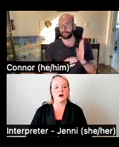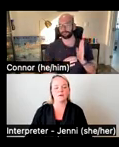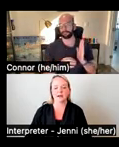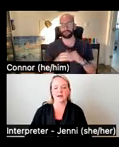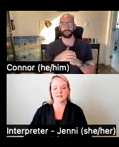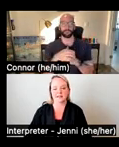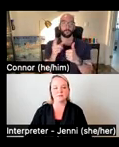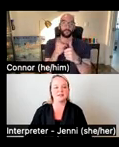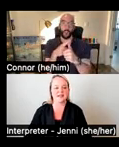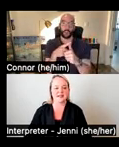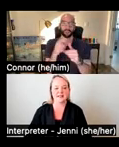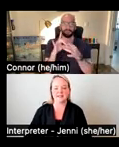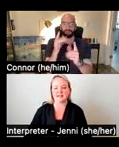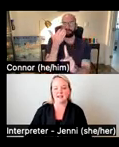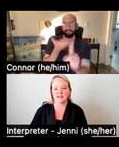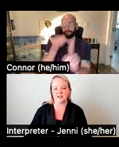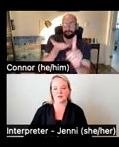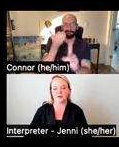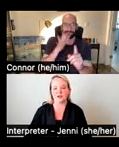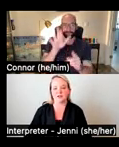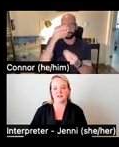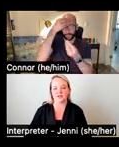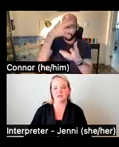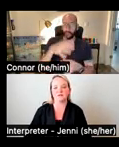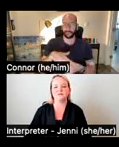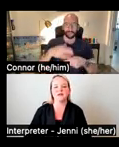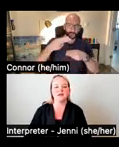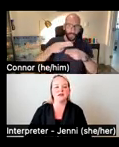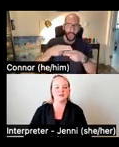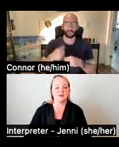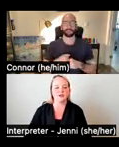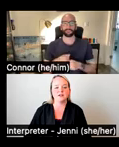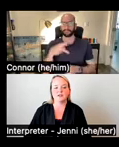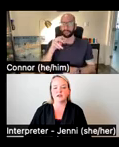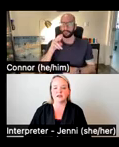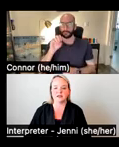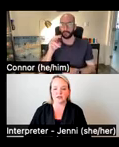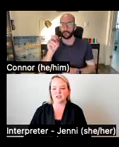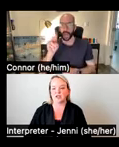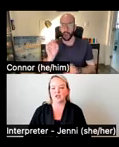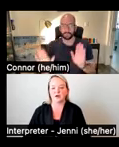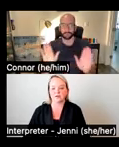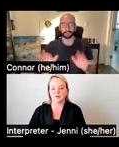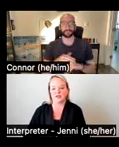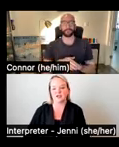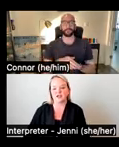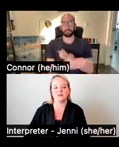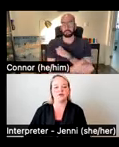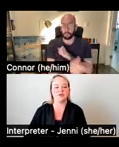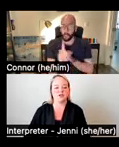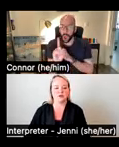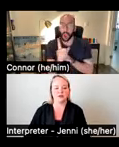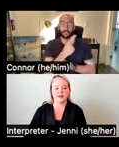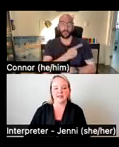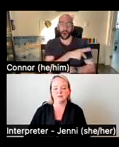So there are 5 steps in this editing your profile section. So here is your introduction, your information.